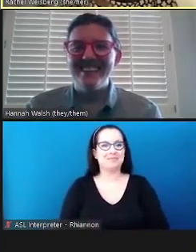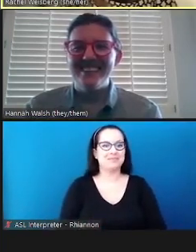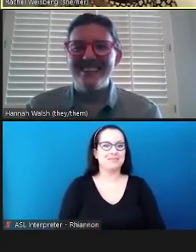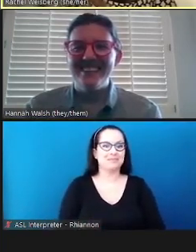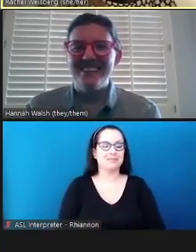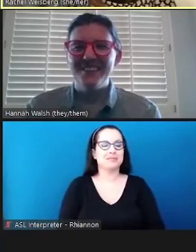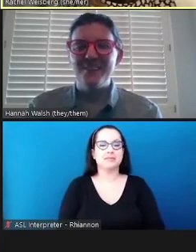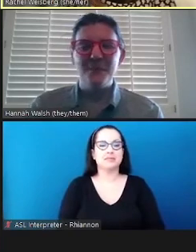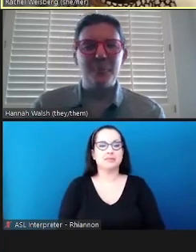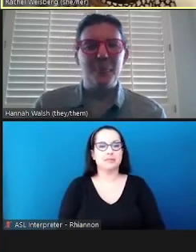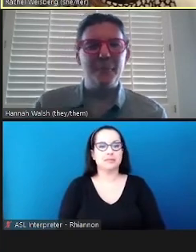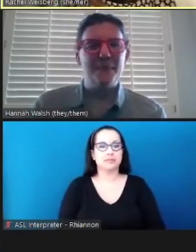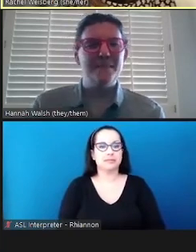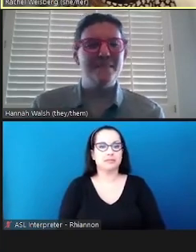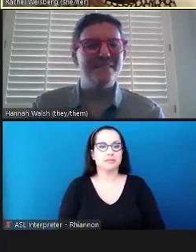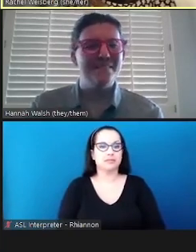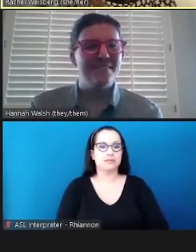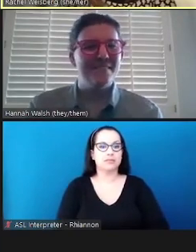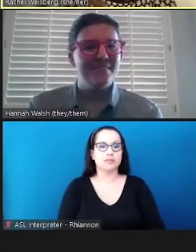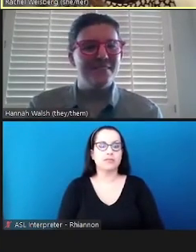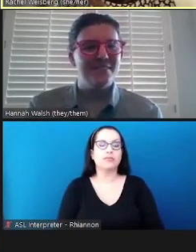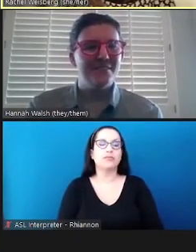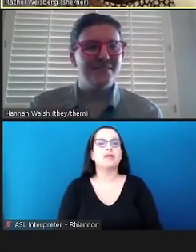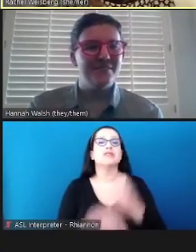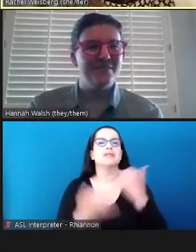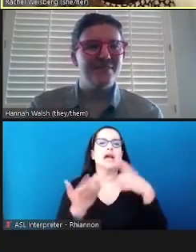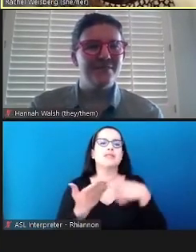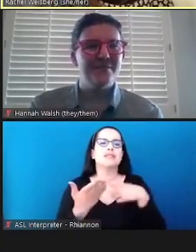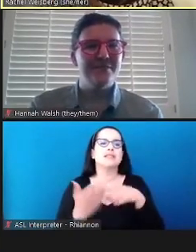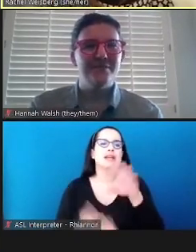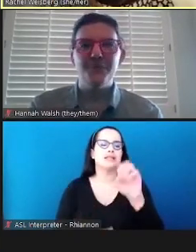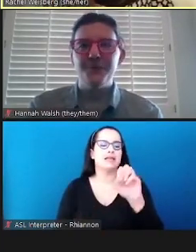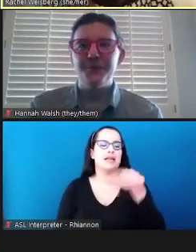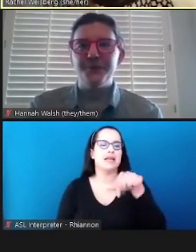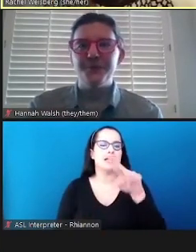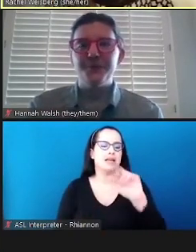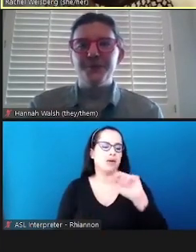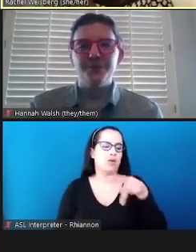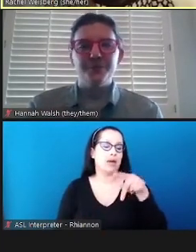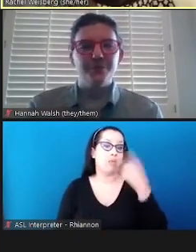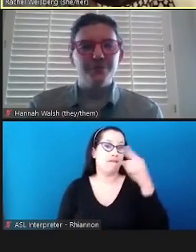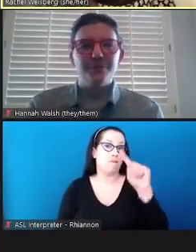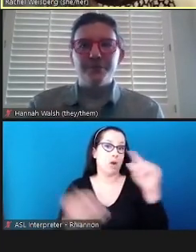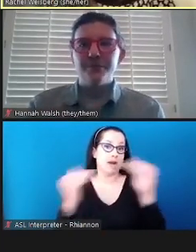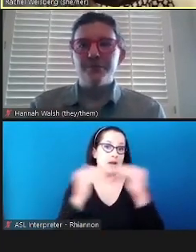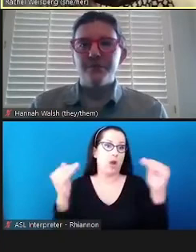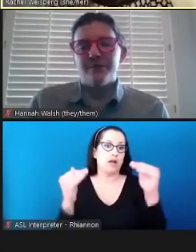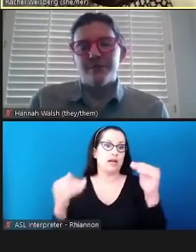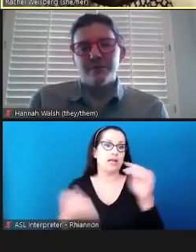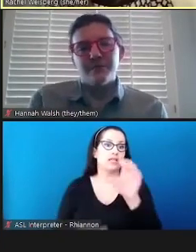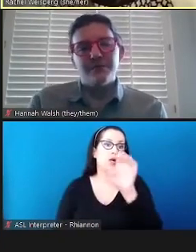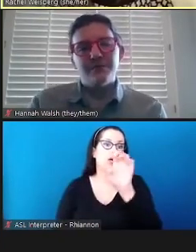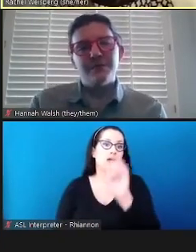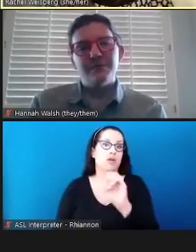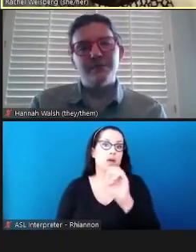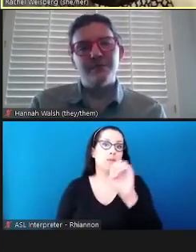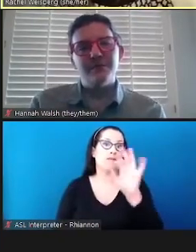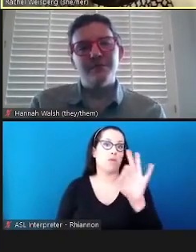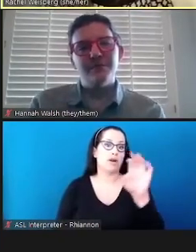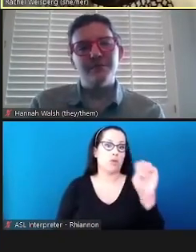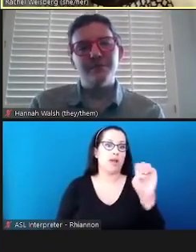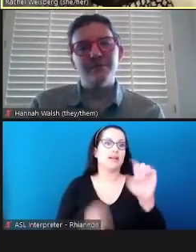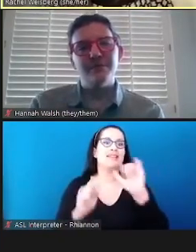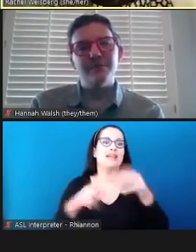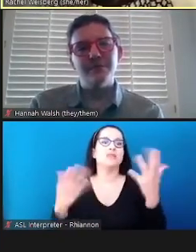Okay, so let's talk about what Equip for Equality is. So for folks who may not know, Equip for Equality is the protection and